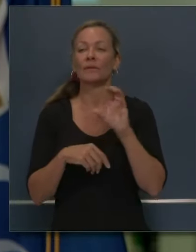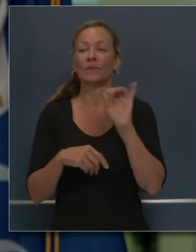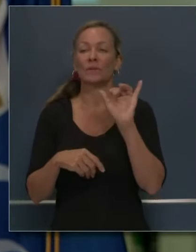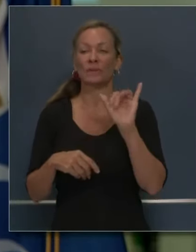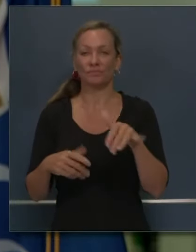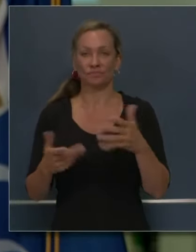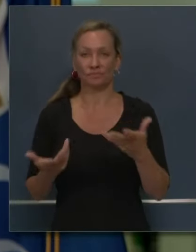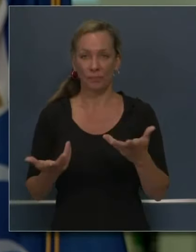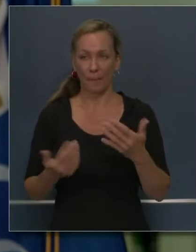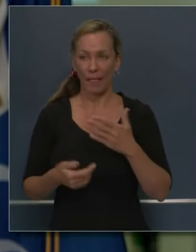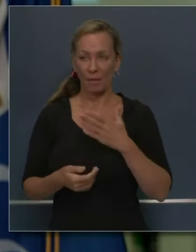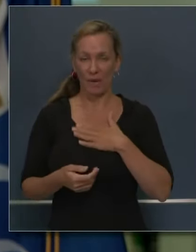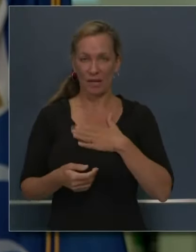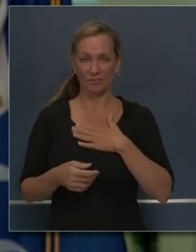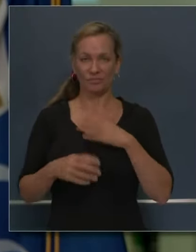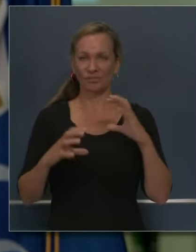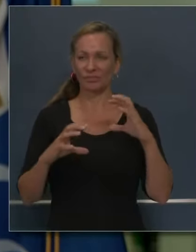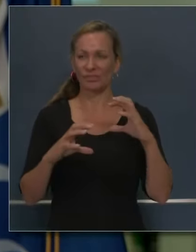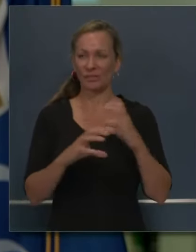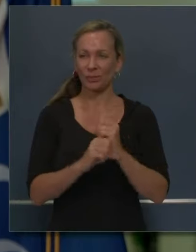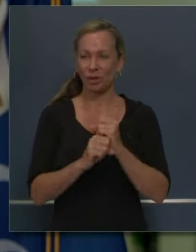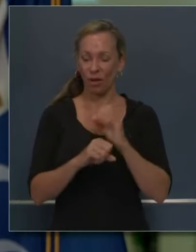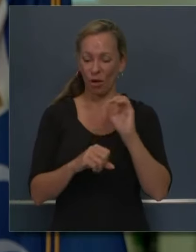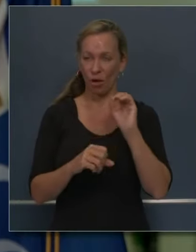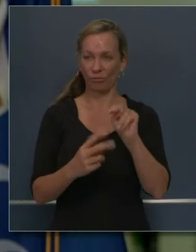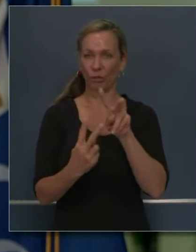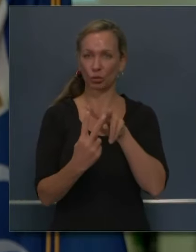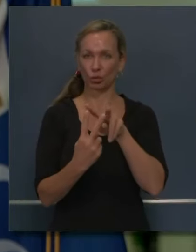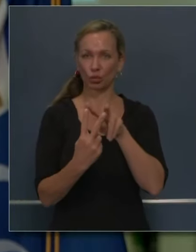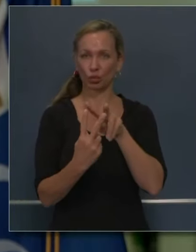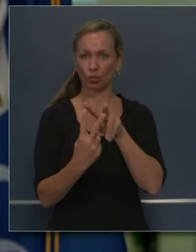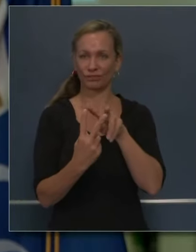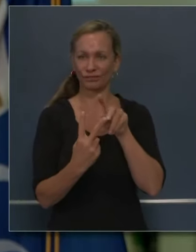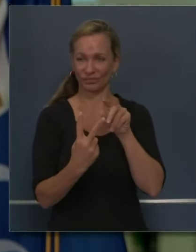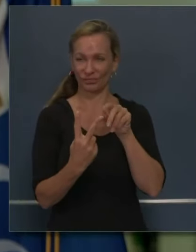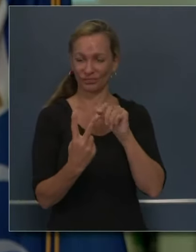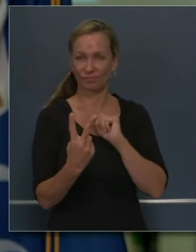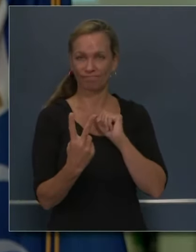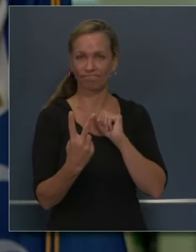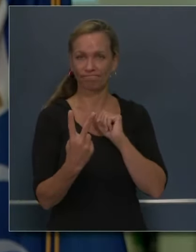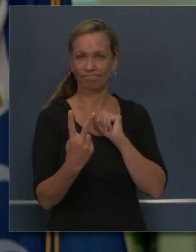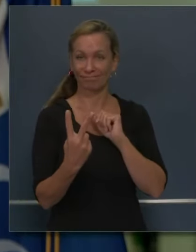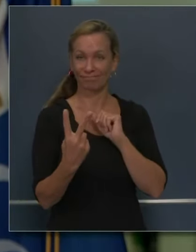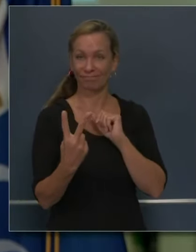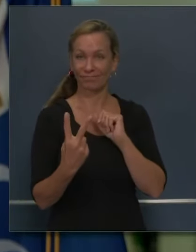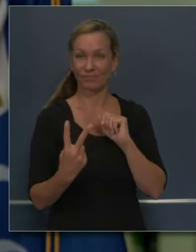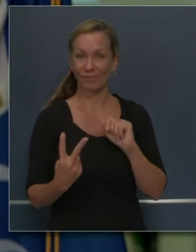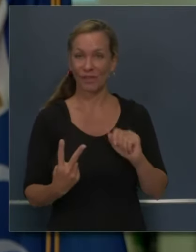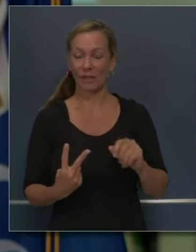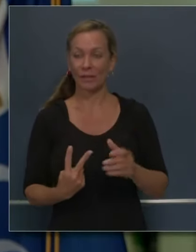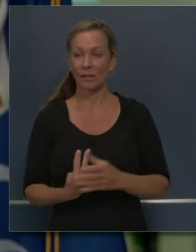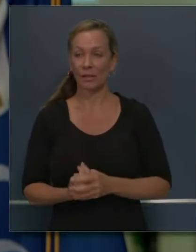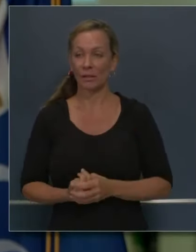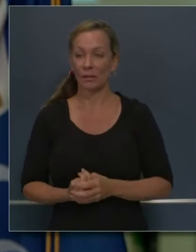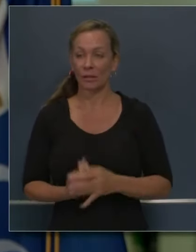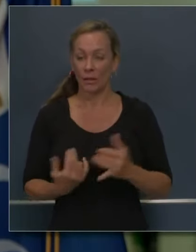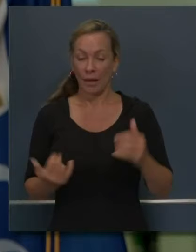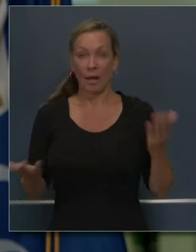be succinct and focused. We've got our teams here at the State Operations Center all throughout Northern